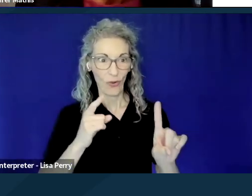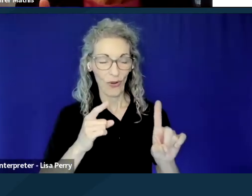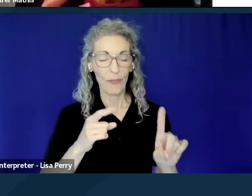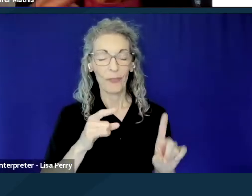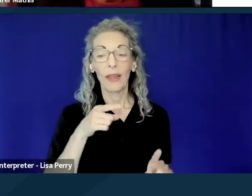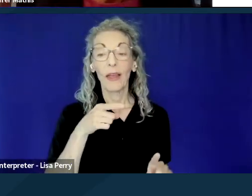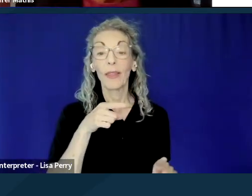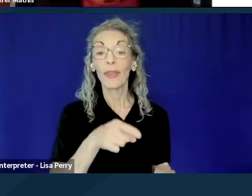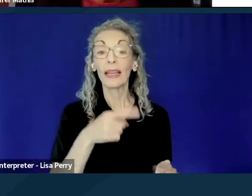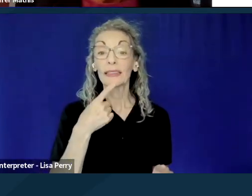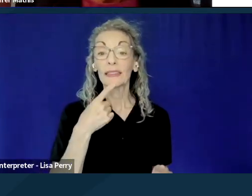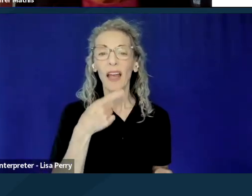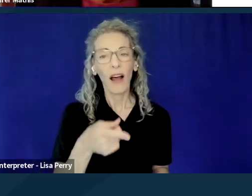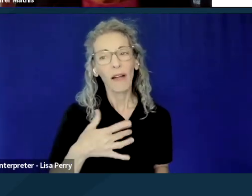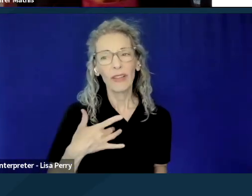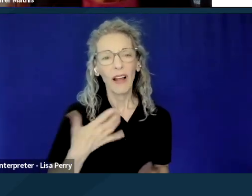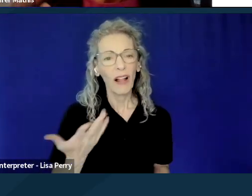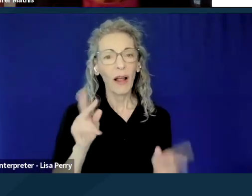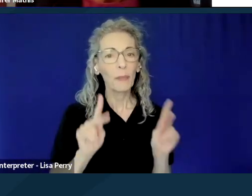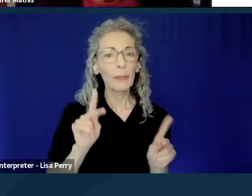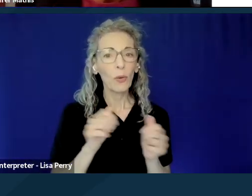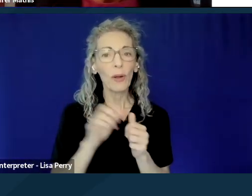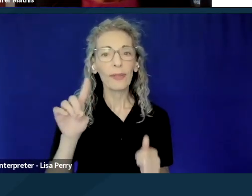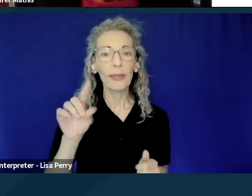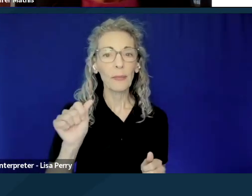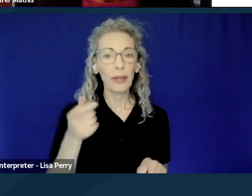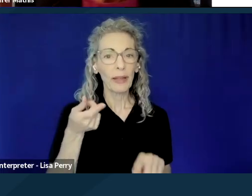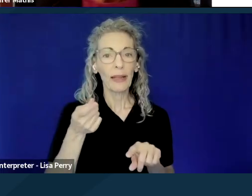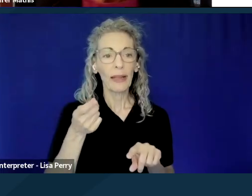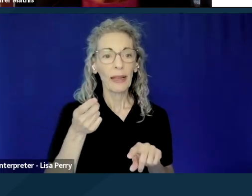that they didn't think that people with disabilities could do